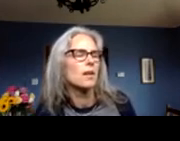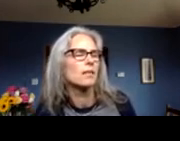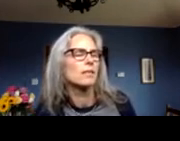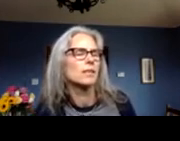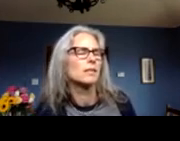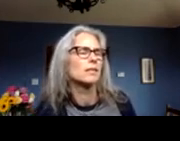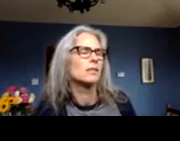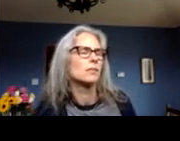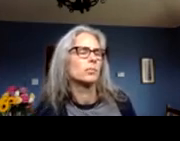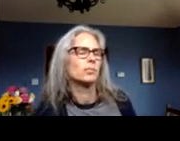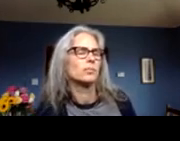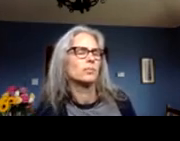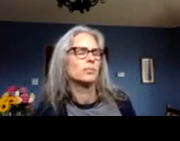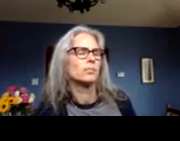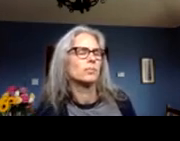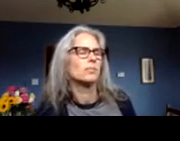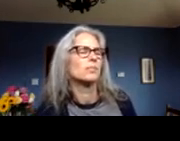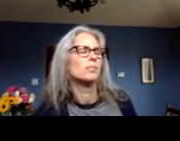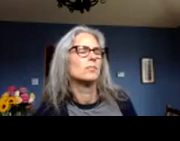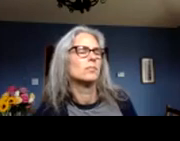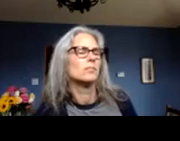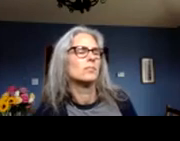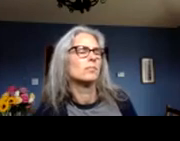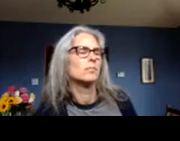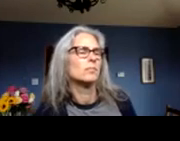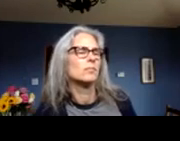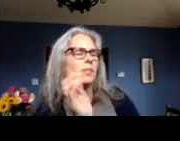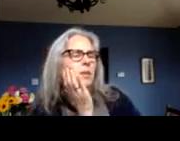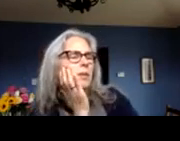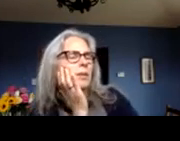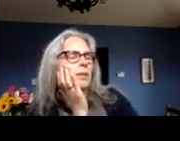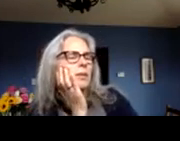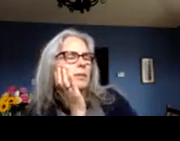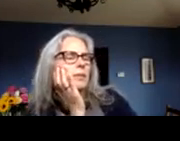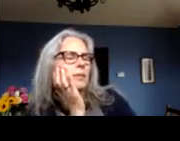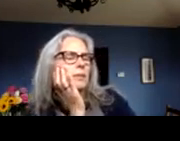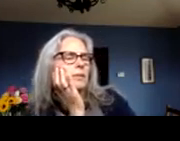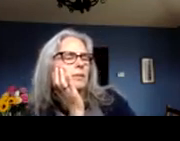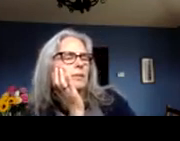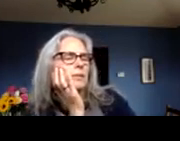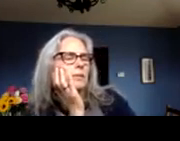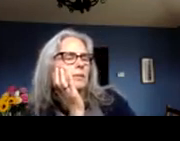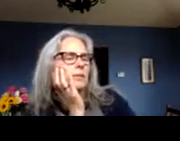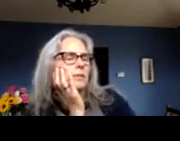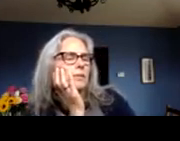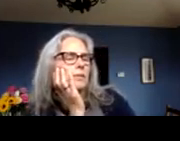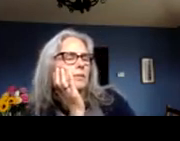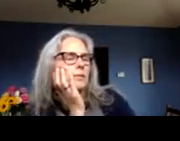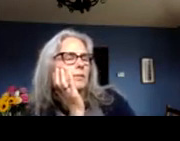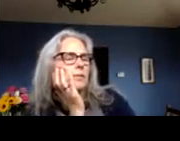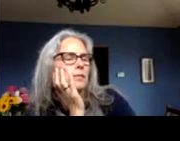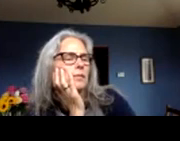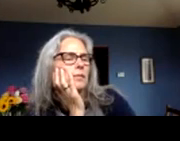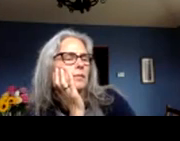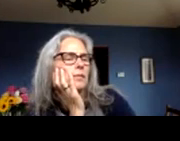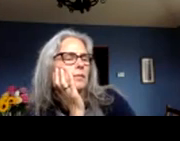That looks really, so many great ideas. I love it. I love it. This is always my favorite part when I ask you guys for ideas, is